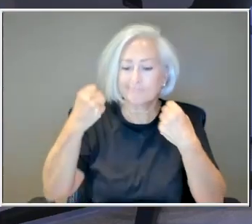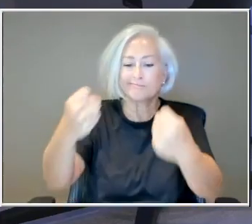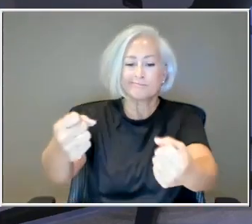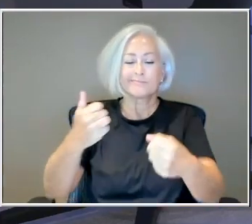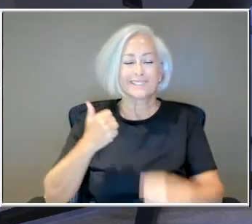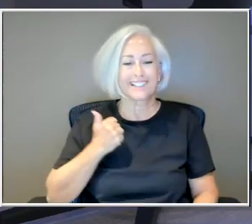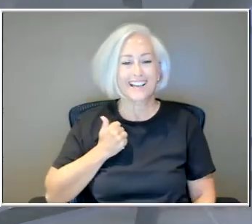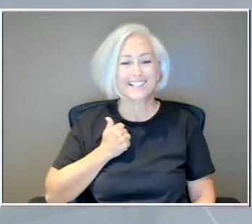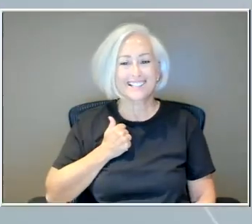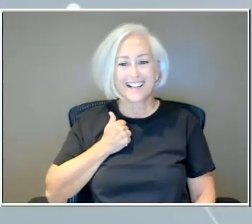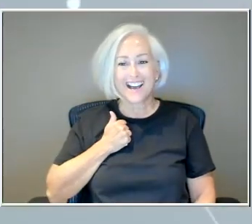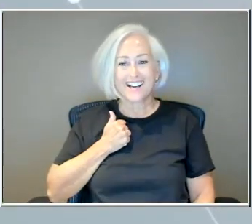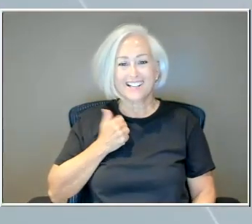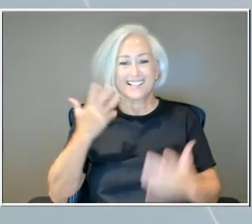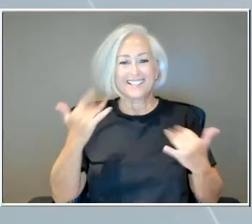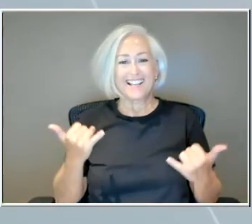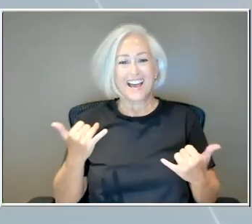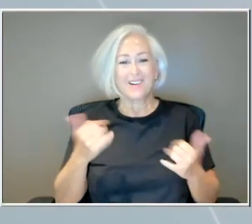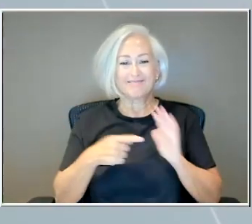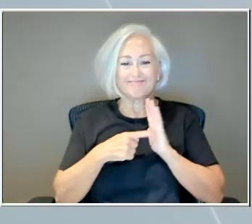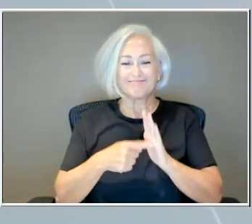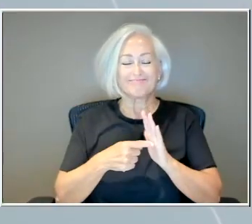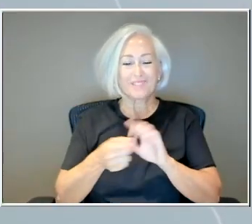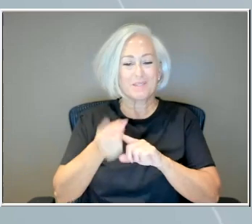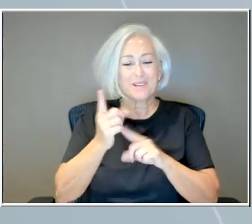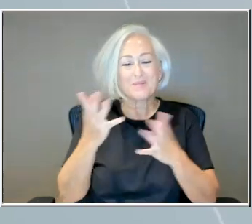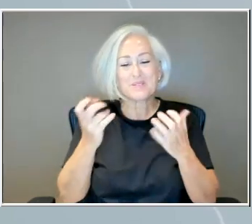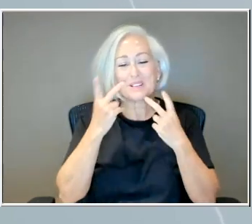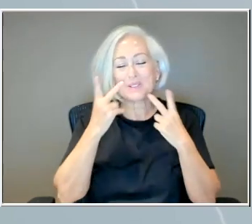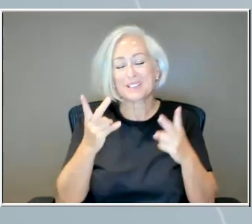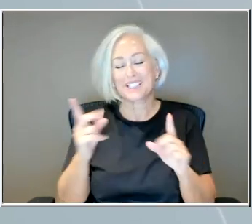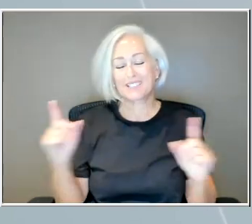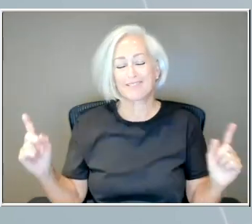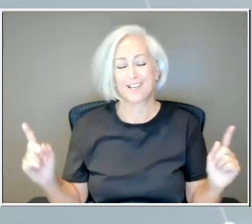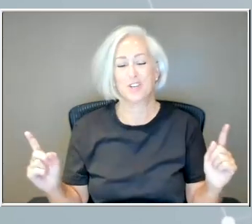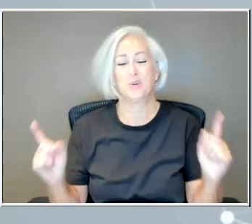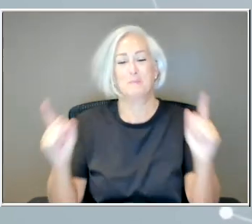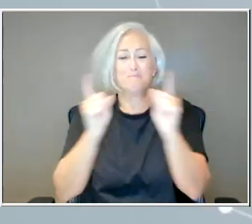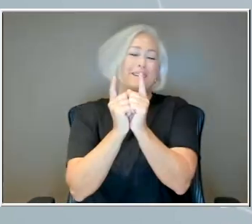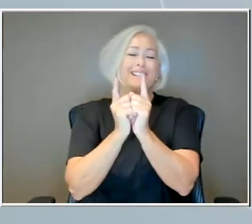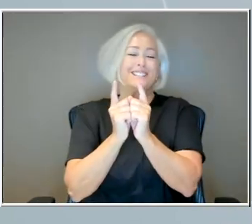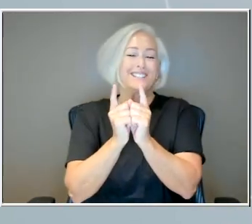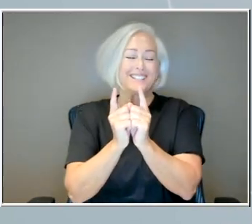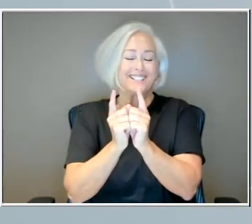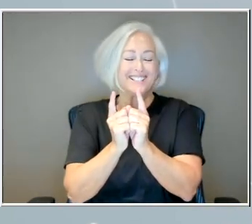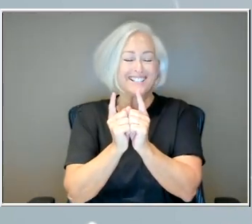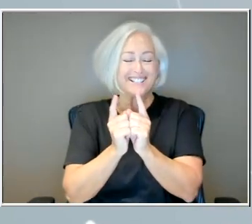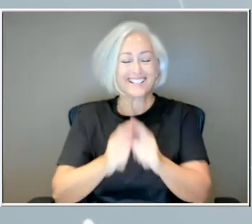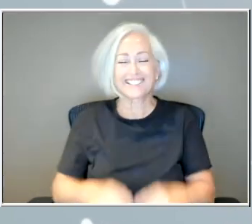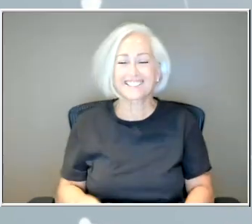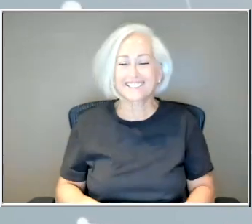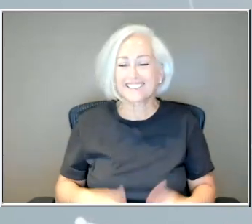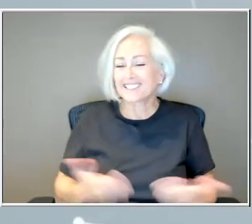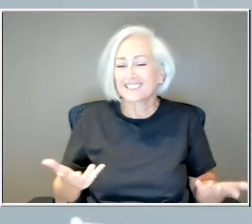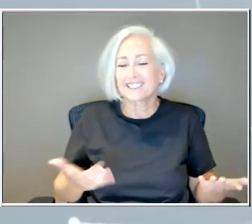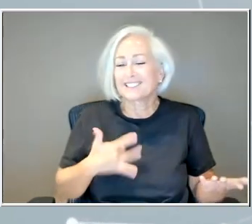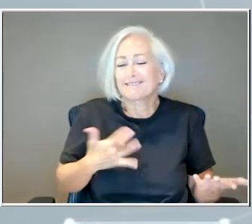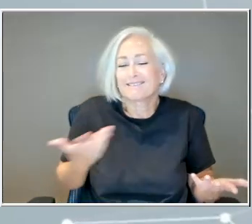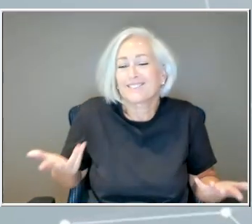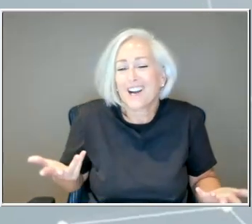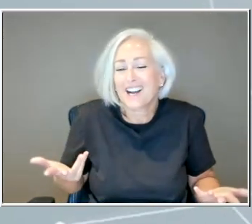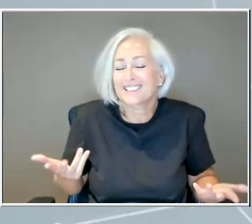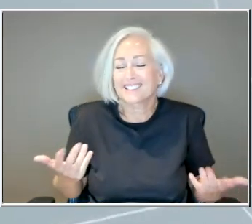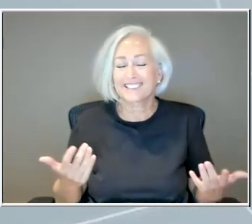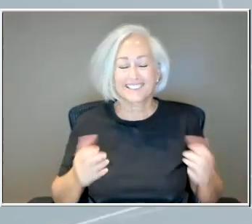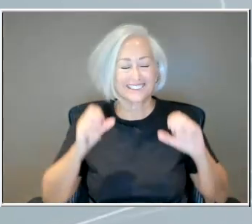the moment we always want to see, which is the moment you guys get to see each other, meet each other. What was this like for you, Anna? It was amazing. We